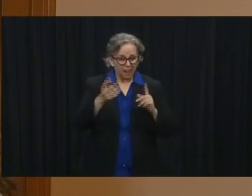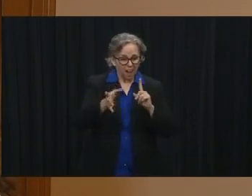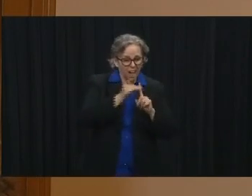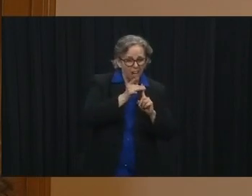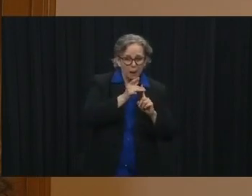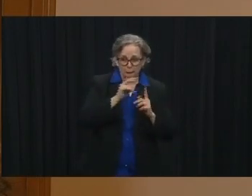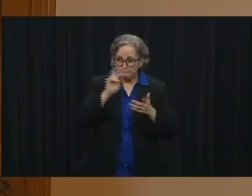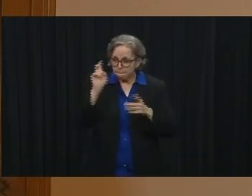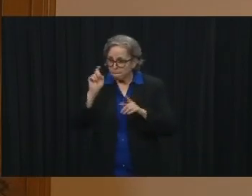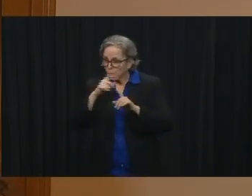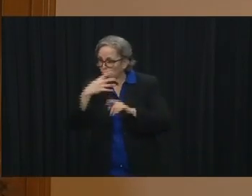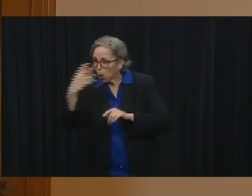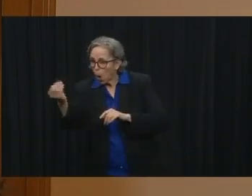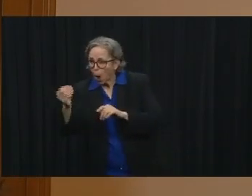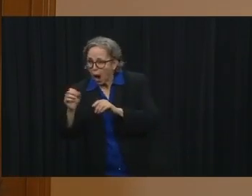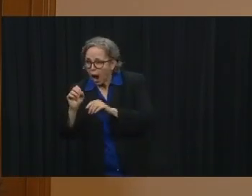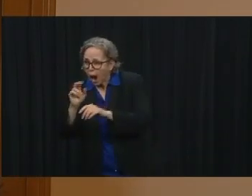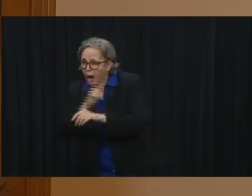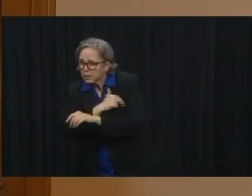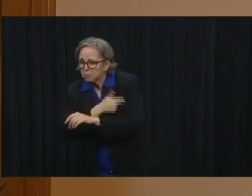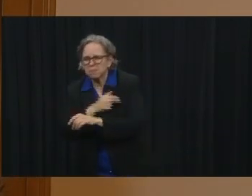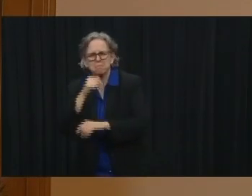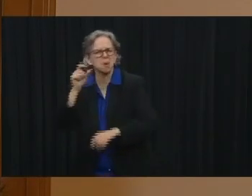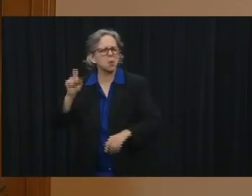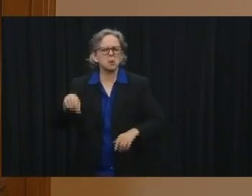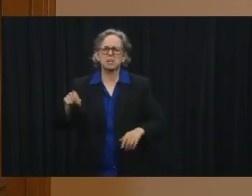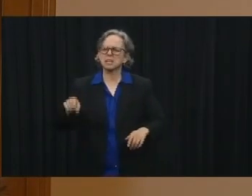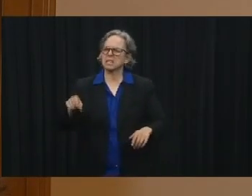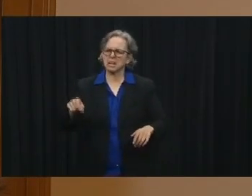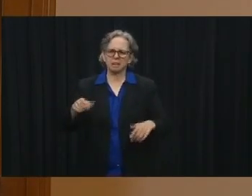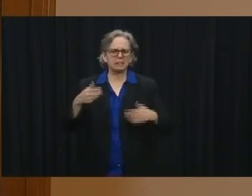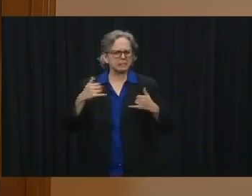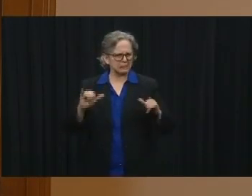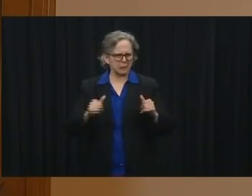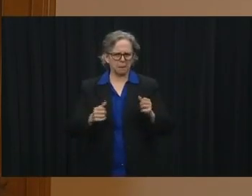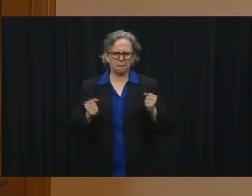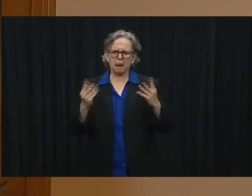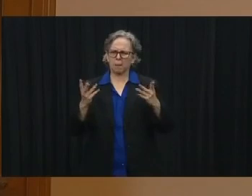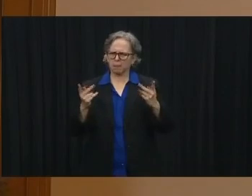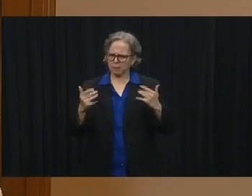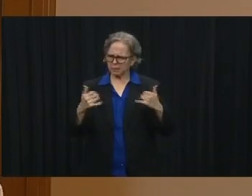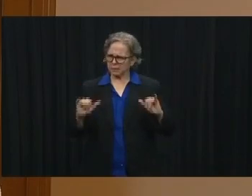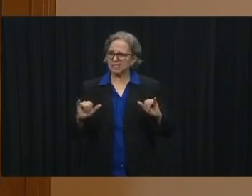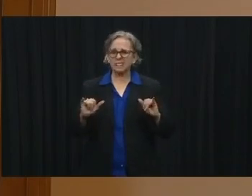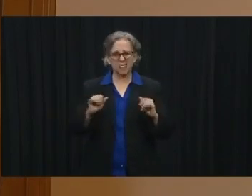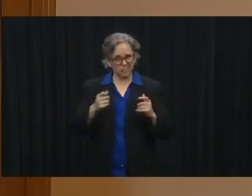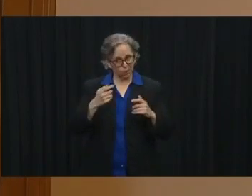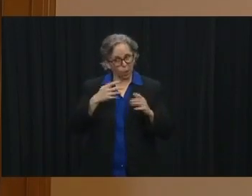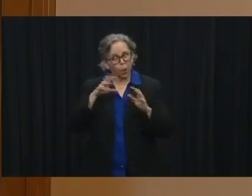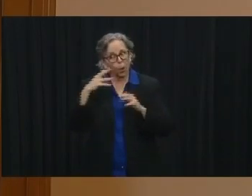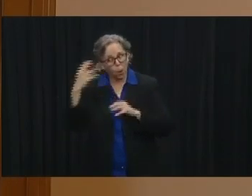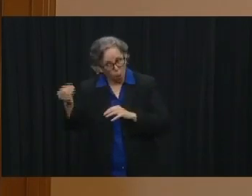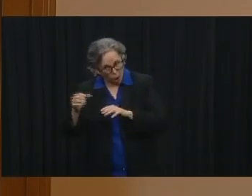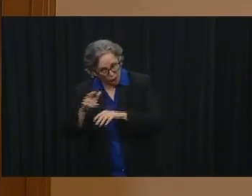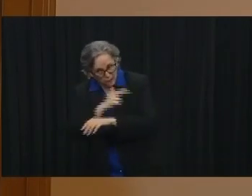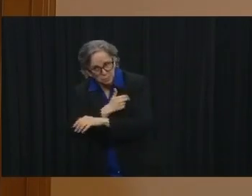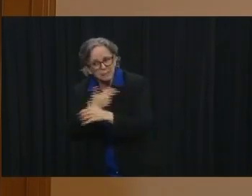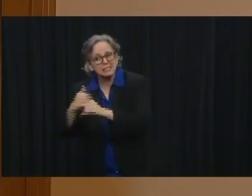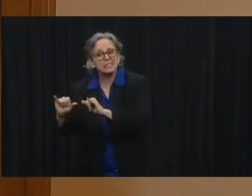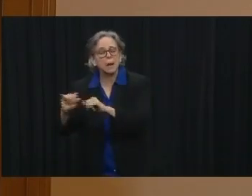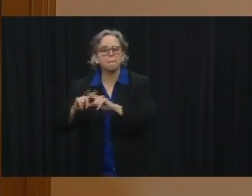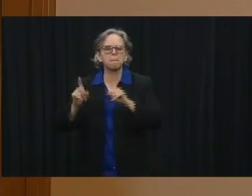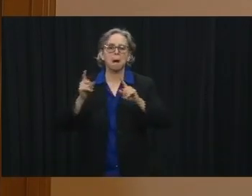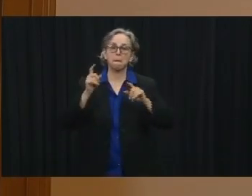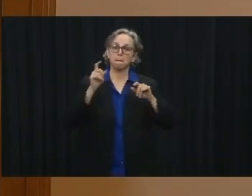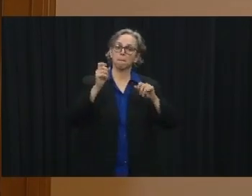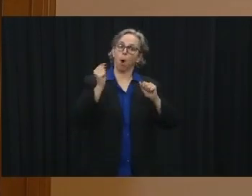lot hospitalized still, and we're starting to be able to look at who's actually going from hospitalized